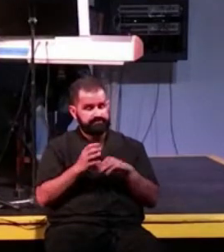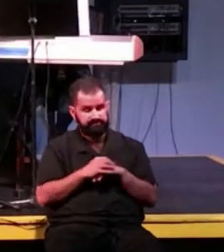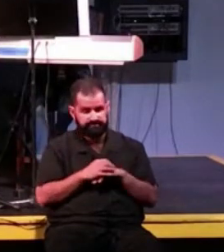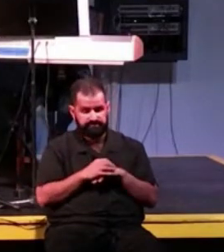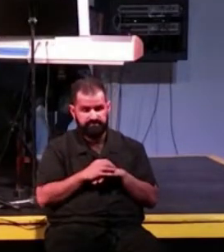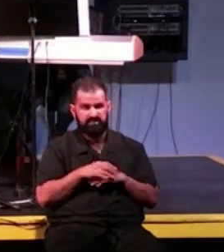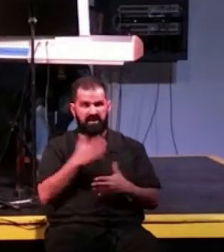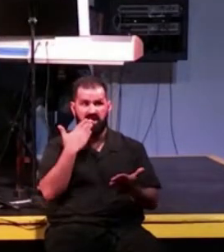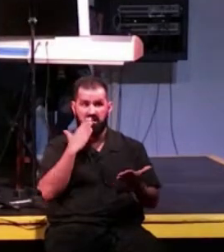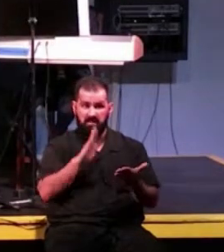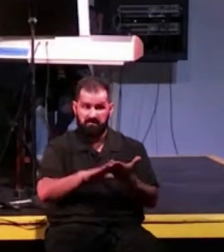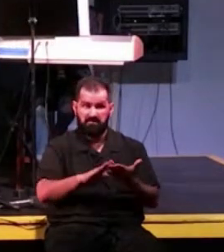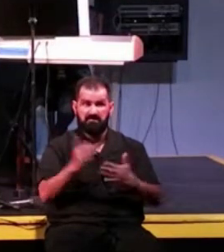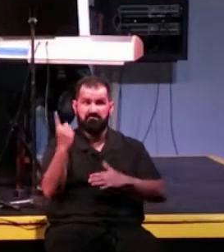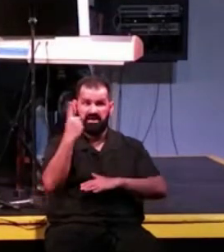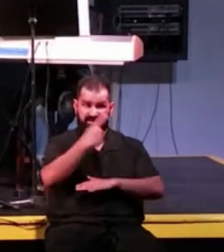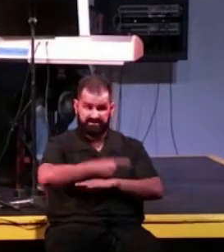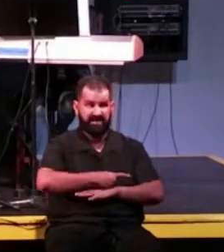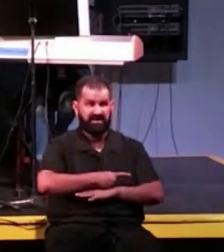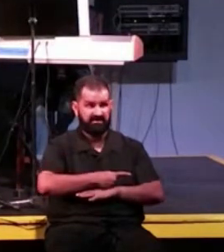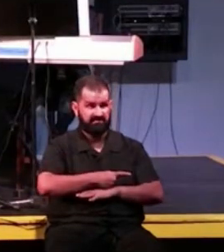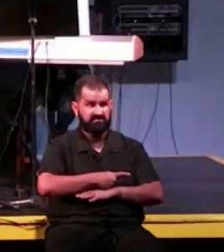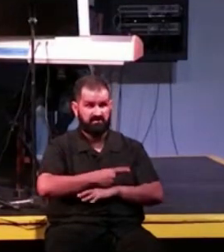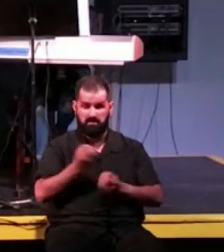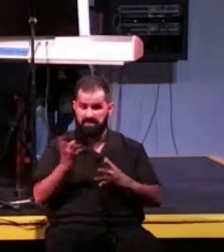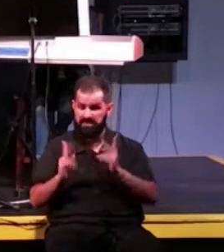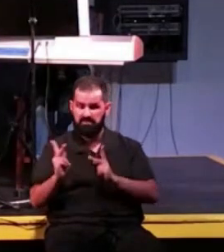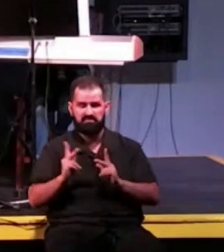it was a bad day for a lot of people. It was a great day for me.